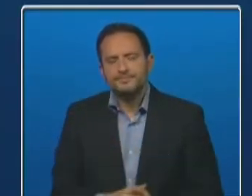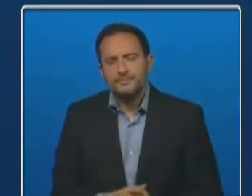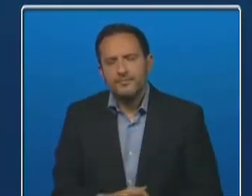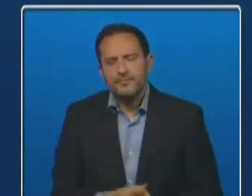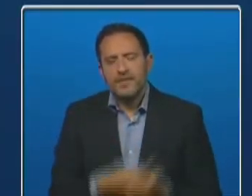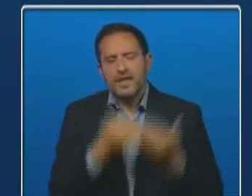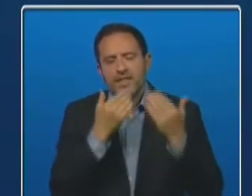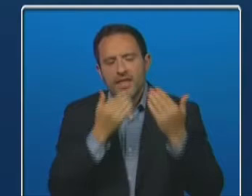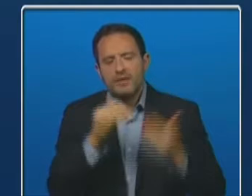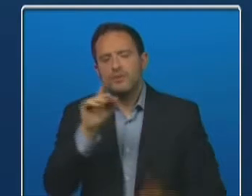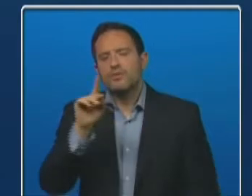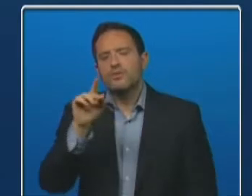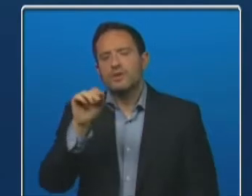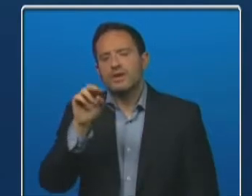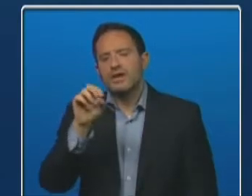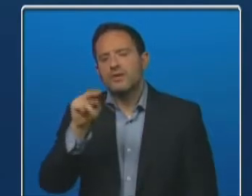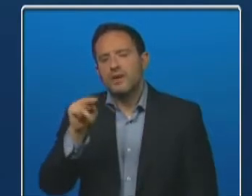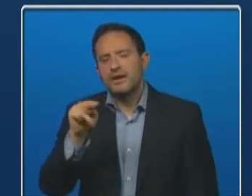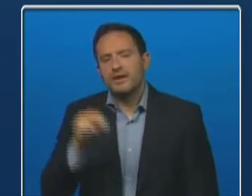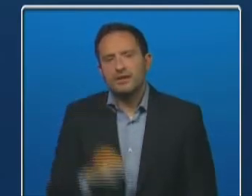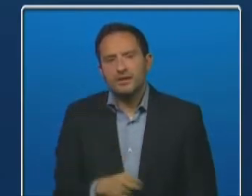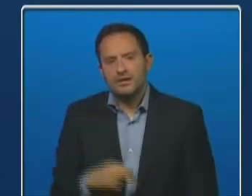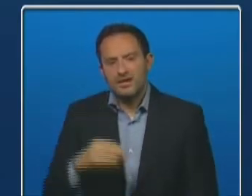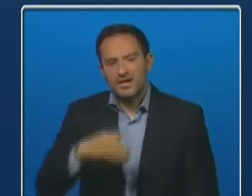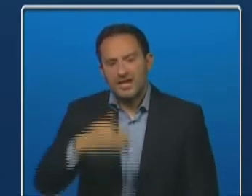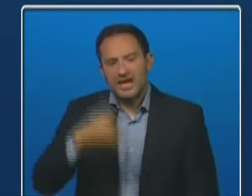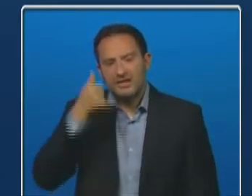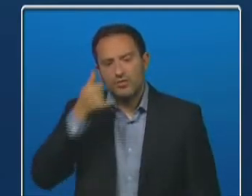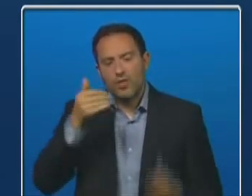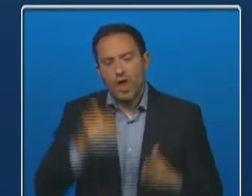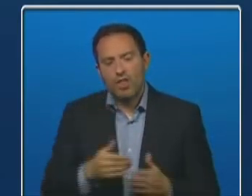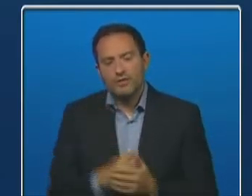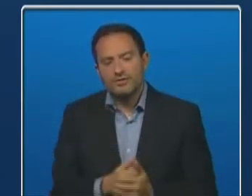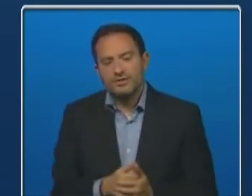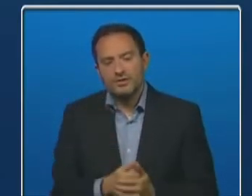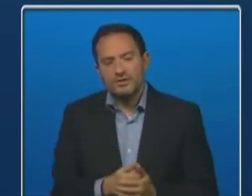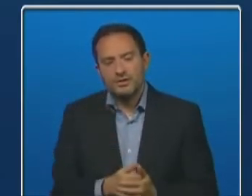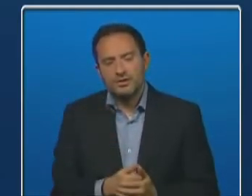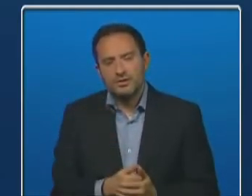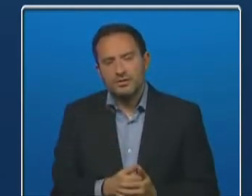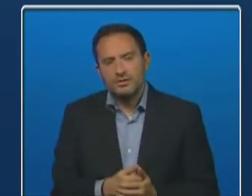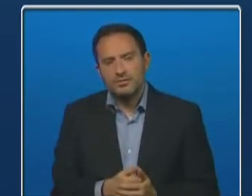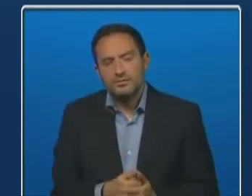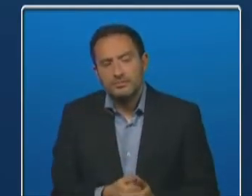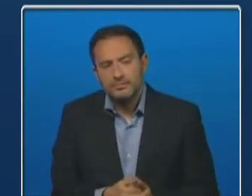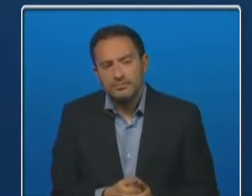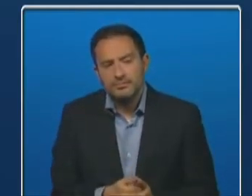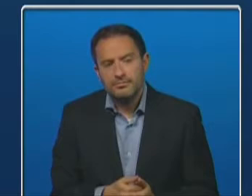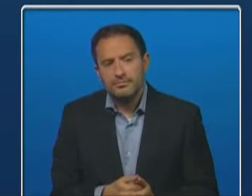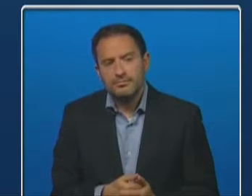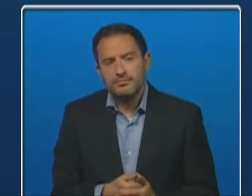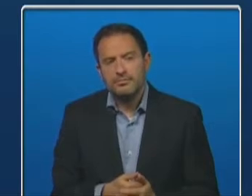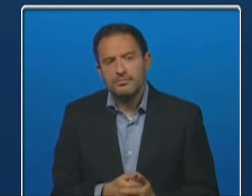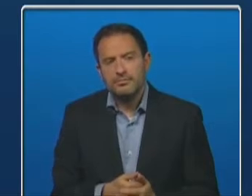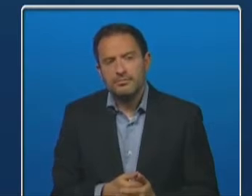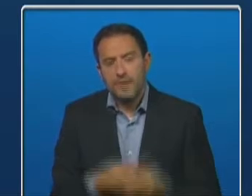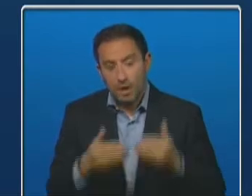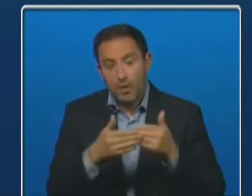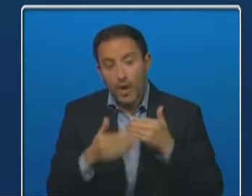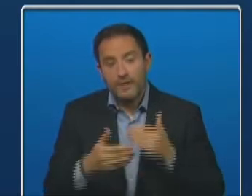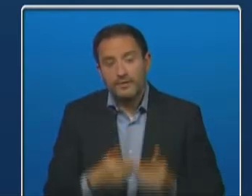Thanks for that, Karen. Operator, do we have our next caller? I'm sorry, do we? Oh, go ahead. Go ahead.